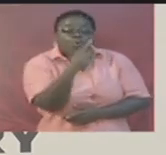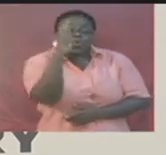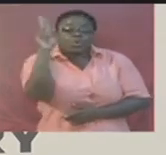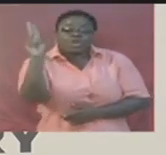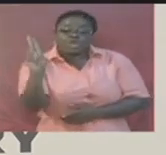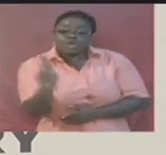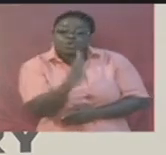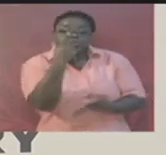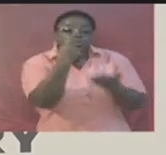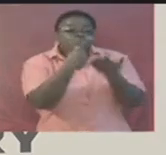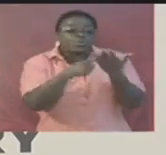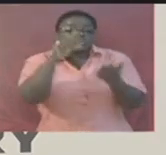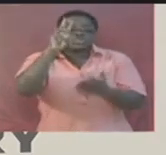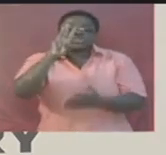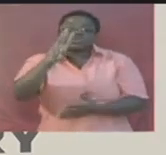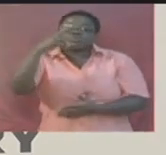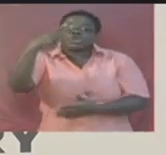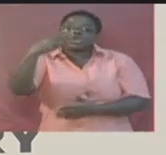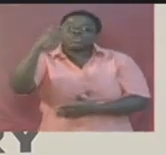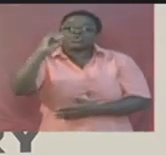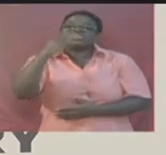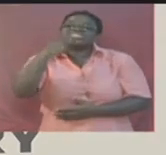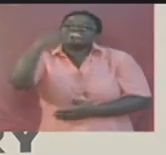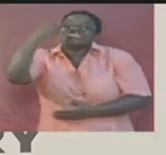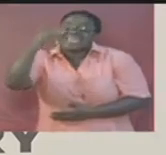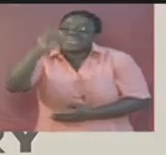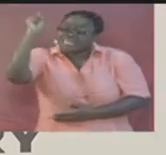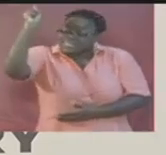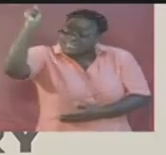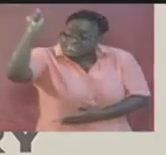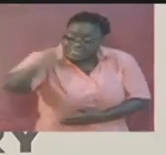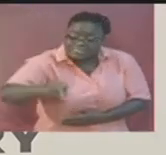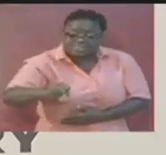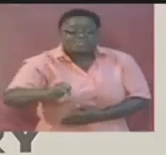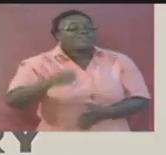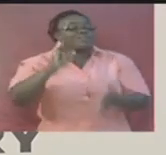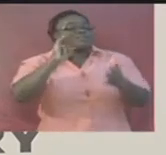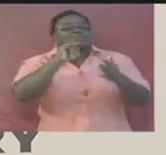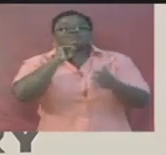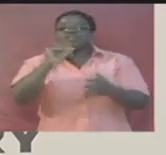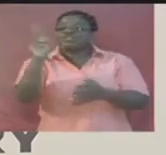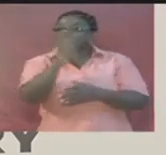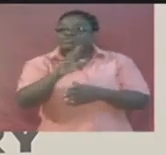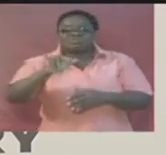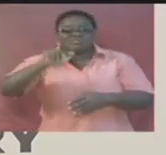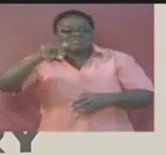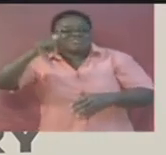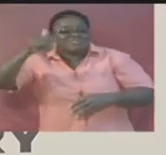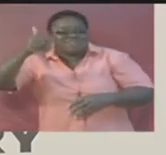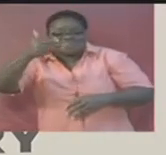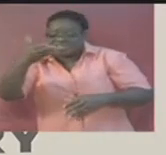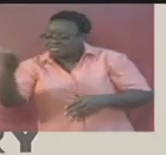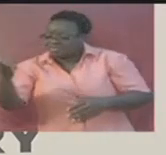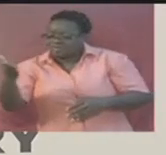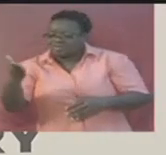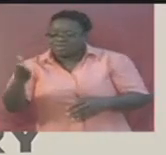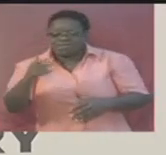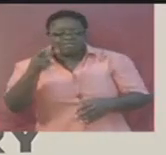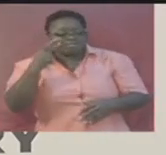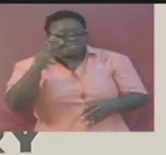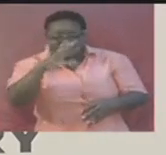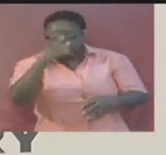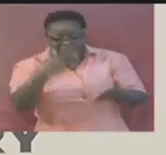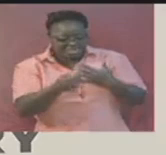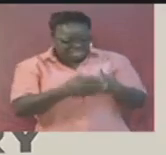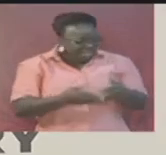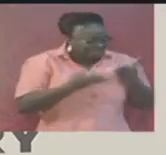by WHO through their mechanisms. And we don't want to preempt any approval. We don't rely on stringent regulatory authorities in